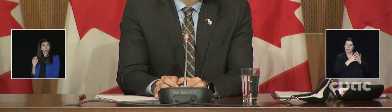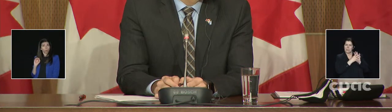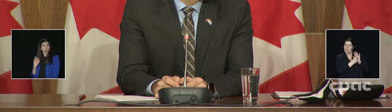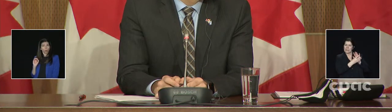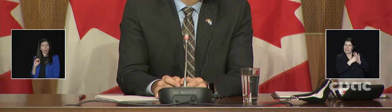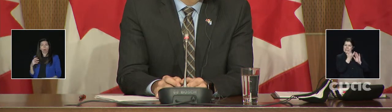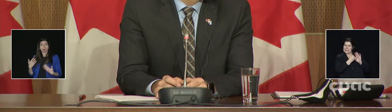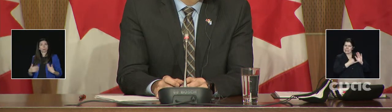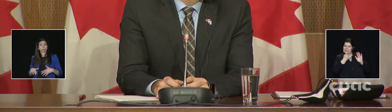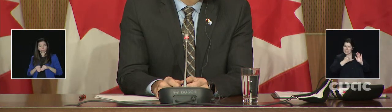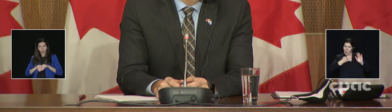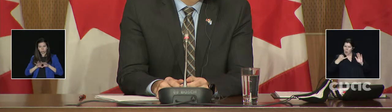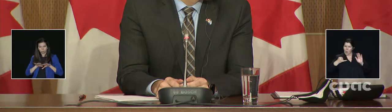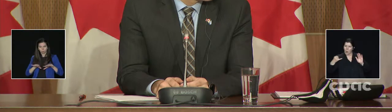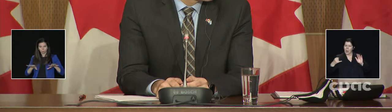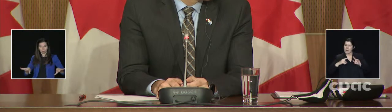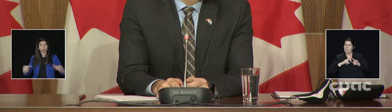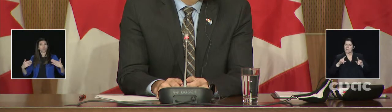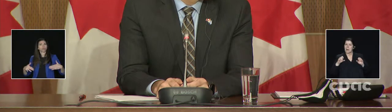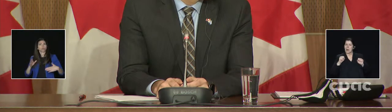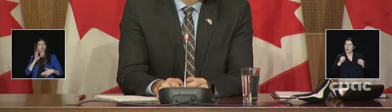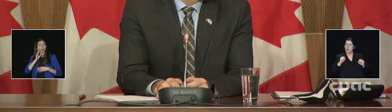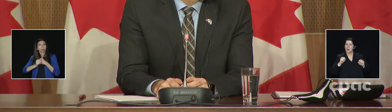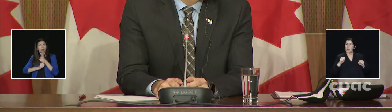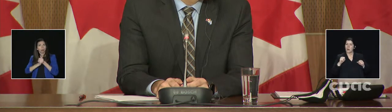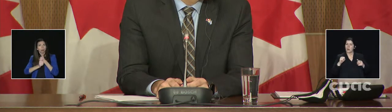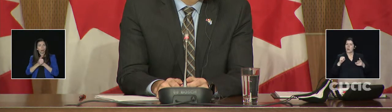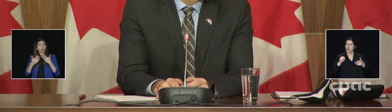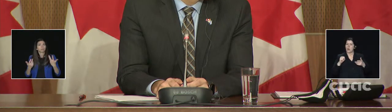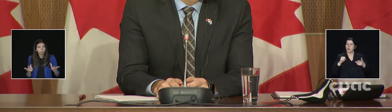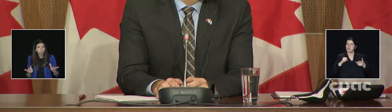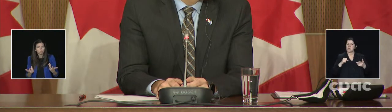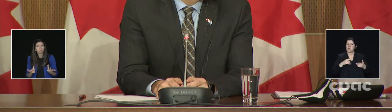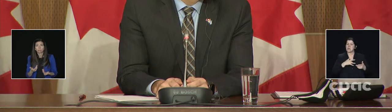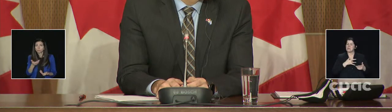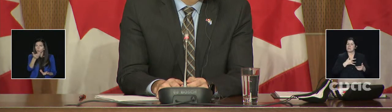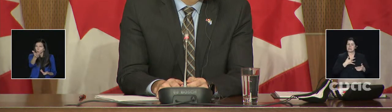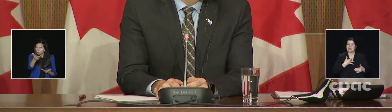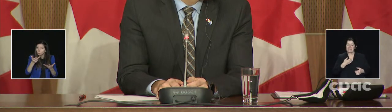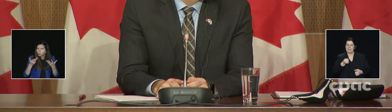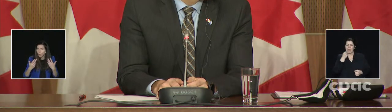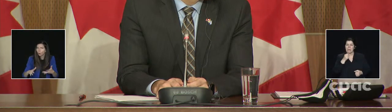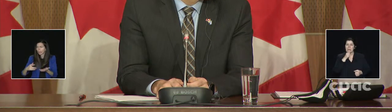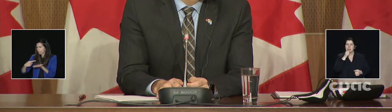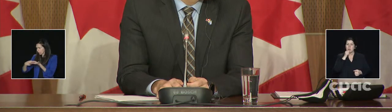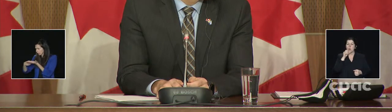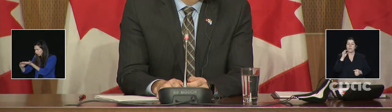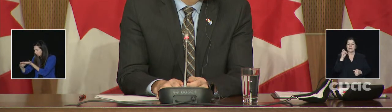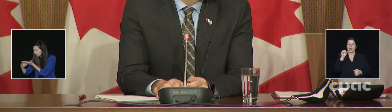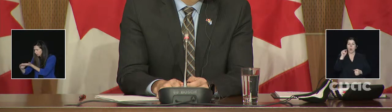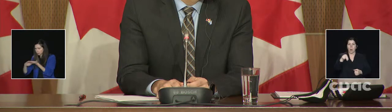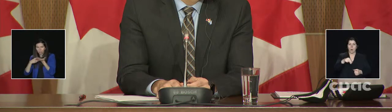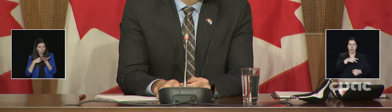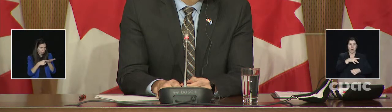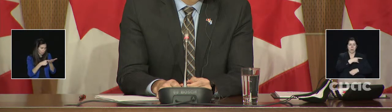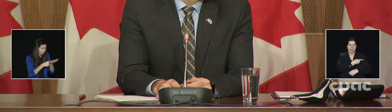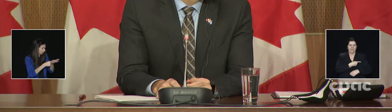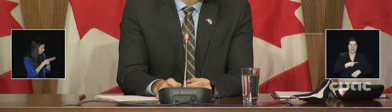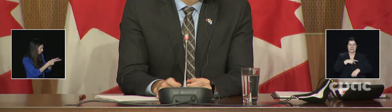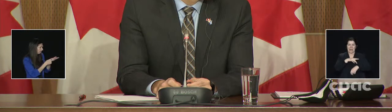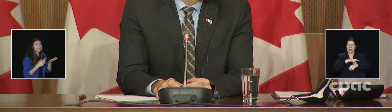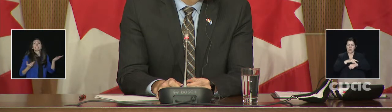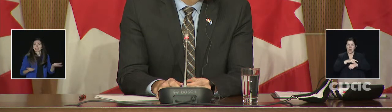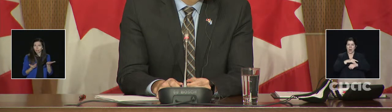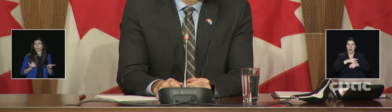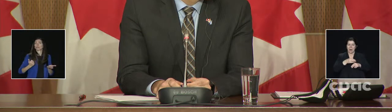speaking with your counterparts at the provinces. I'm wondering, when this becomes no longer an international issue, if the Omicron variant does take hold